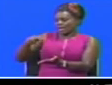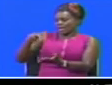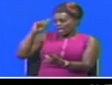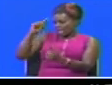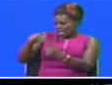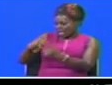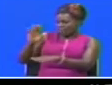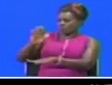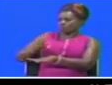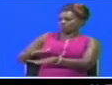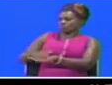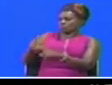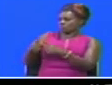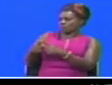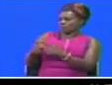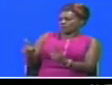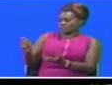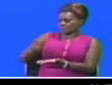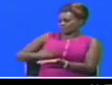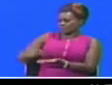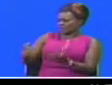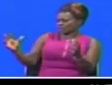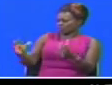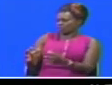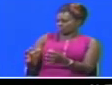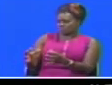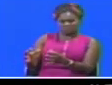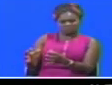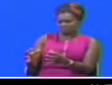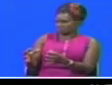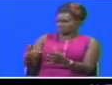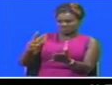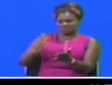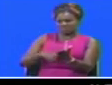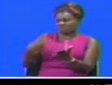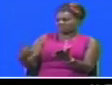but the secretariat, the party secretariat, has let them down.